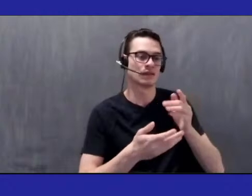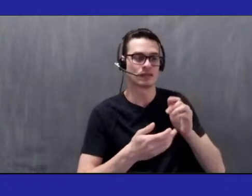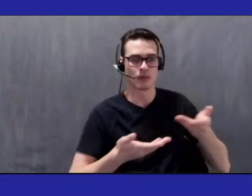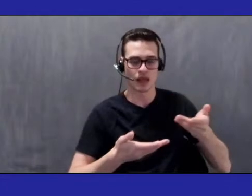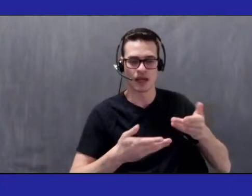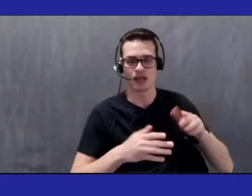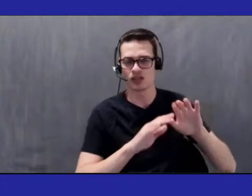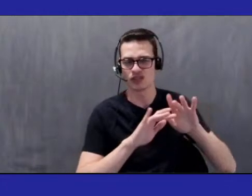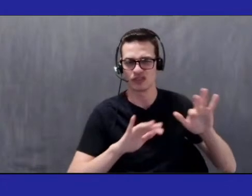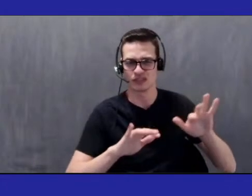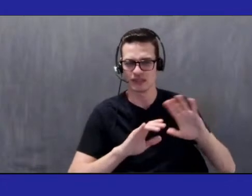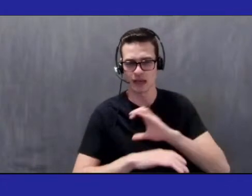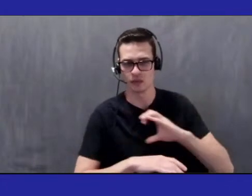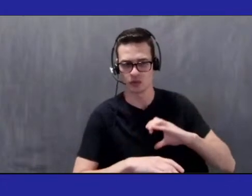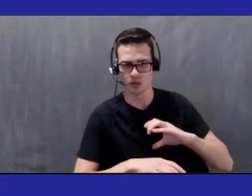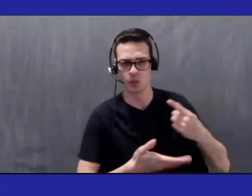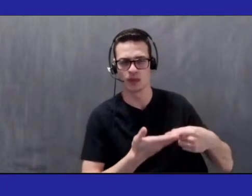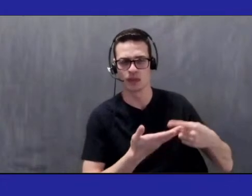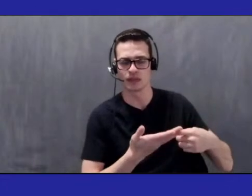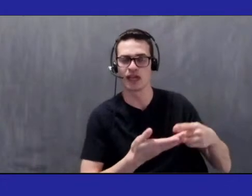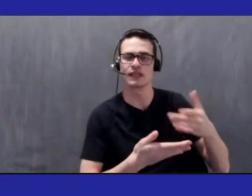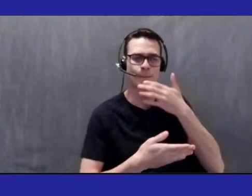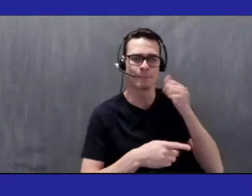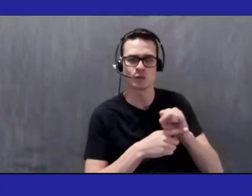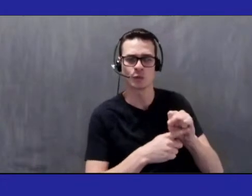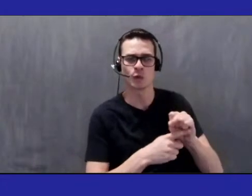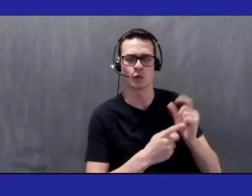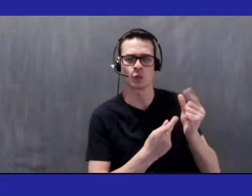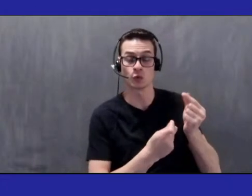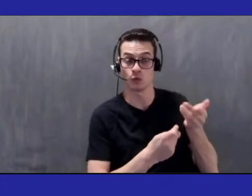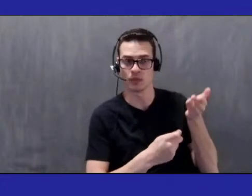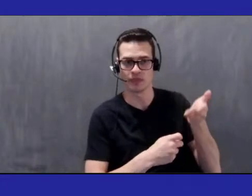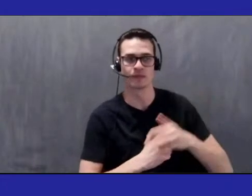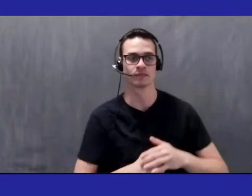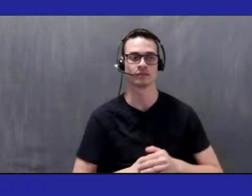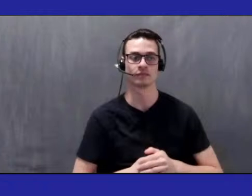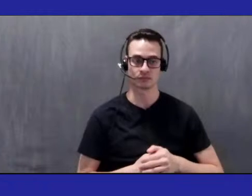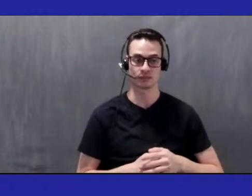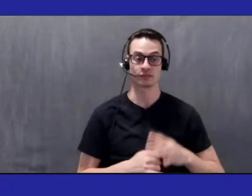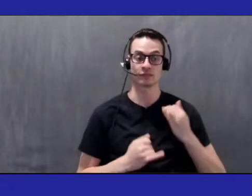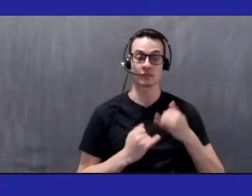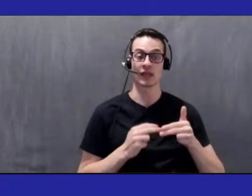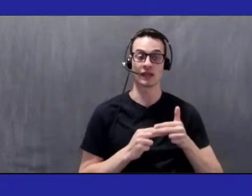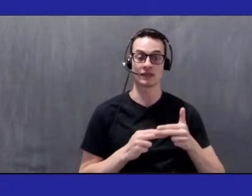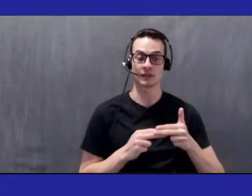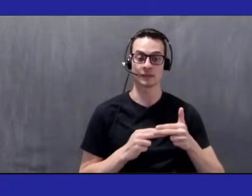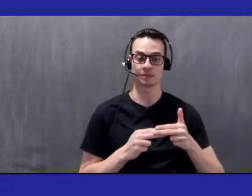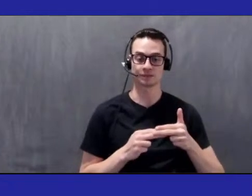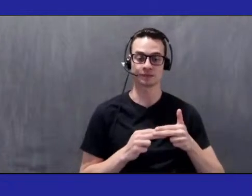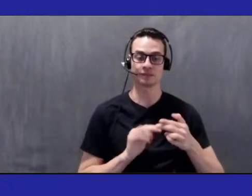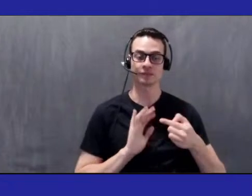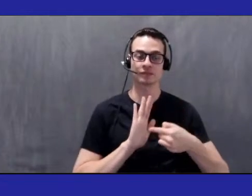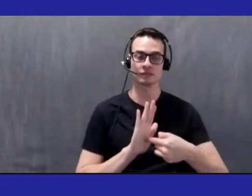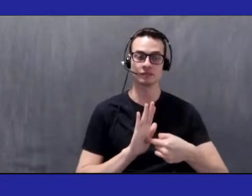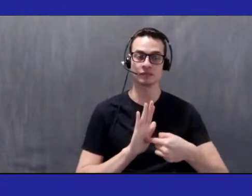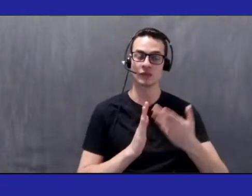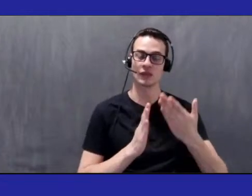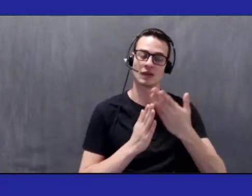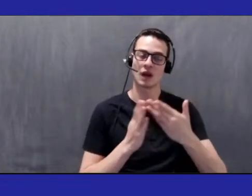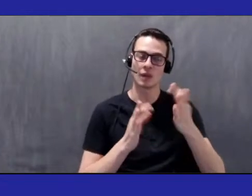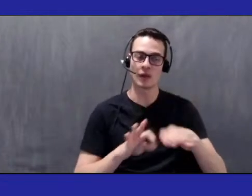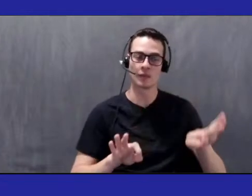The last slide here, this is really some of the key steps that we were working on in the recent